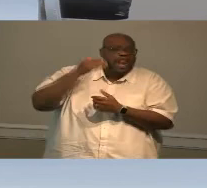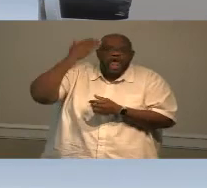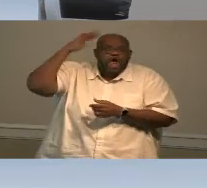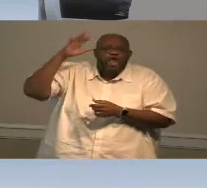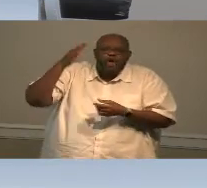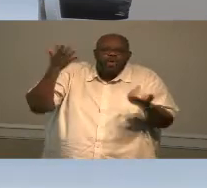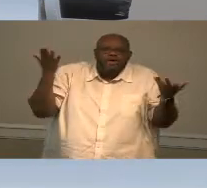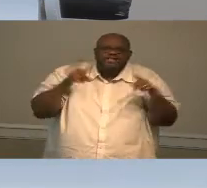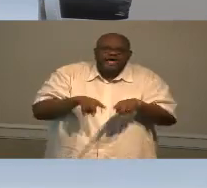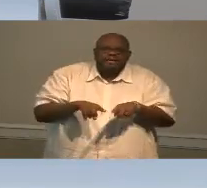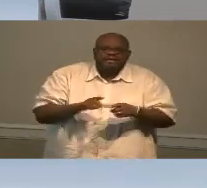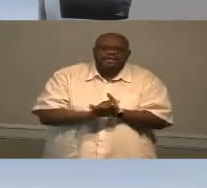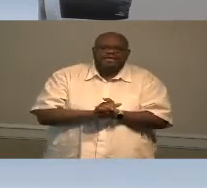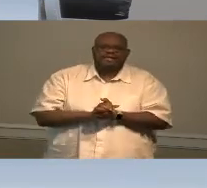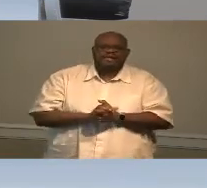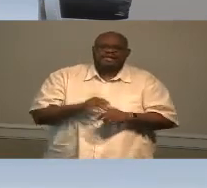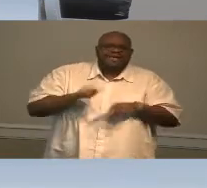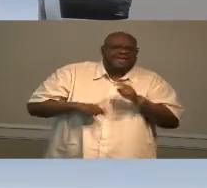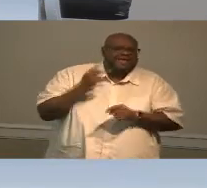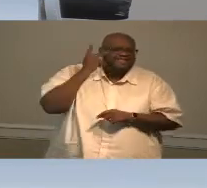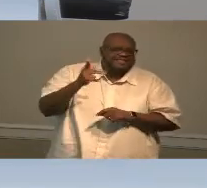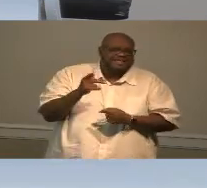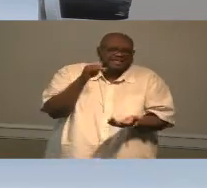in the midst of a storm.